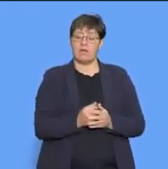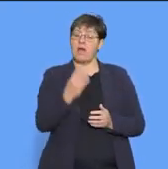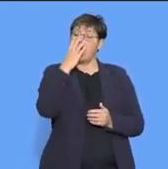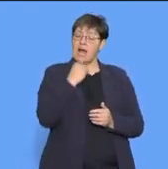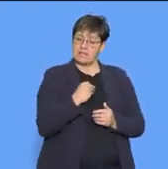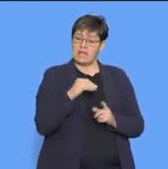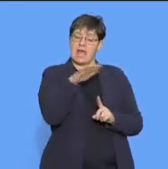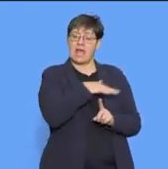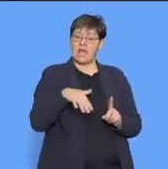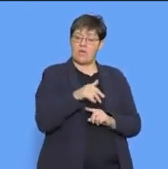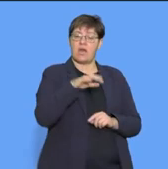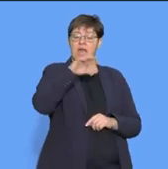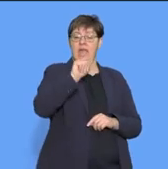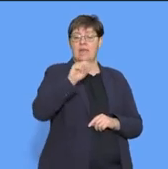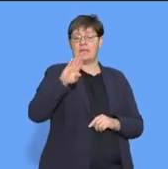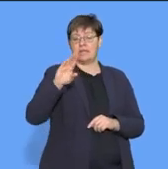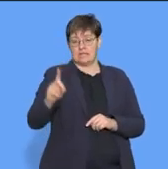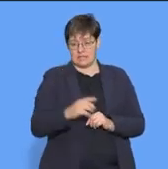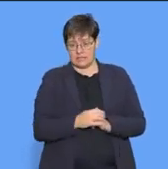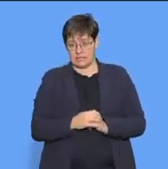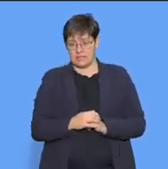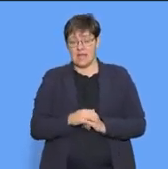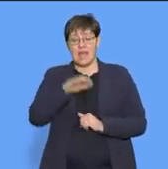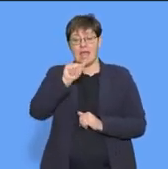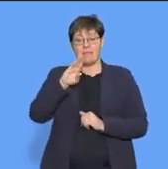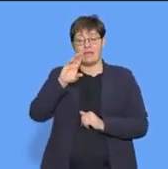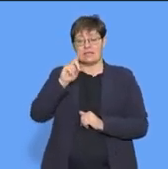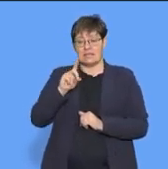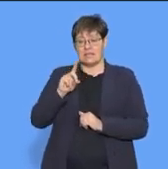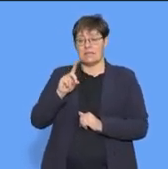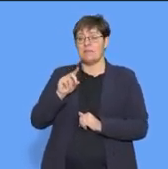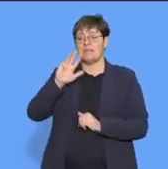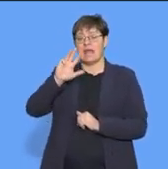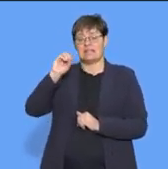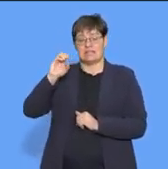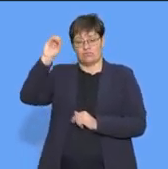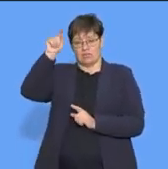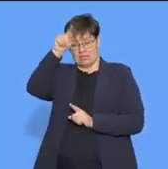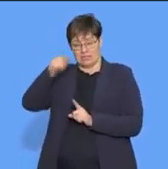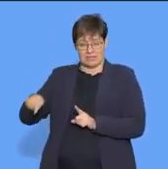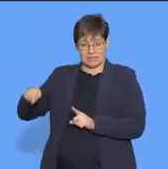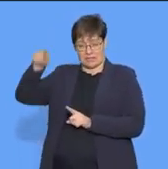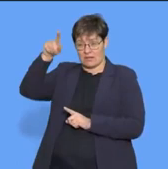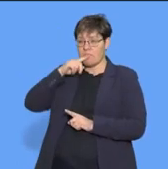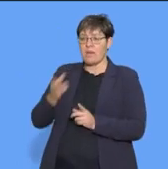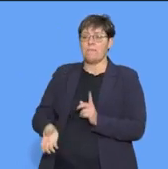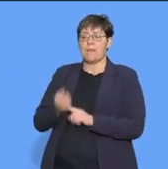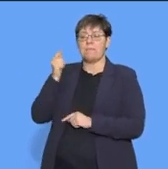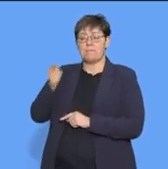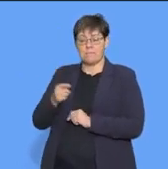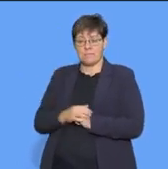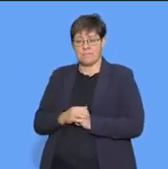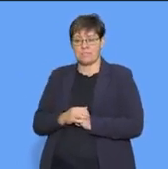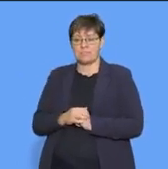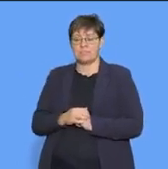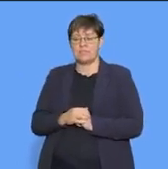Okay, now they ask us to calculate the area of ABD. So ABD is this right angle triangle here. So in order to calculate this